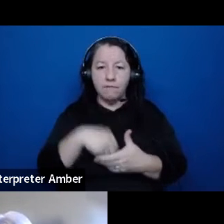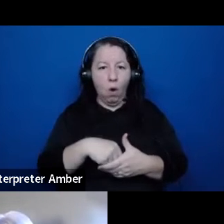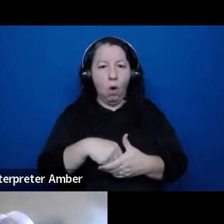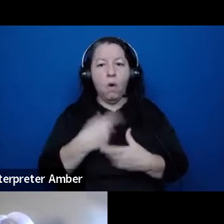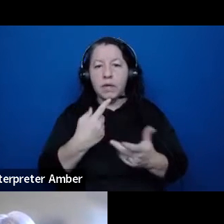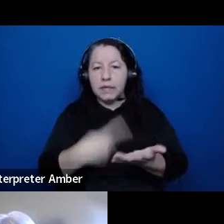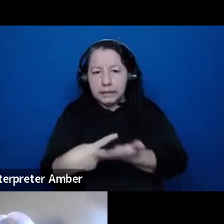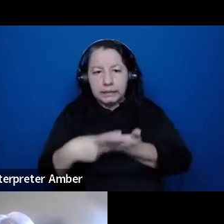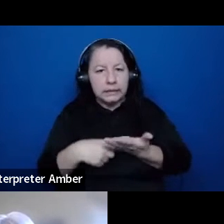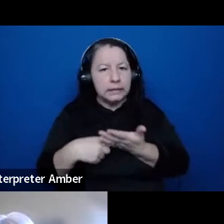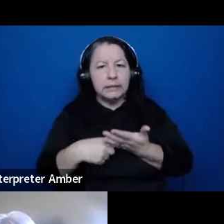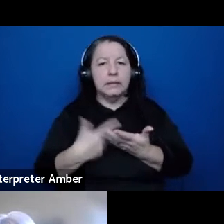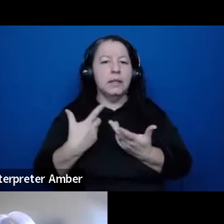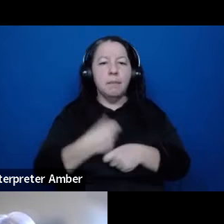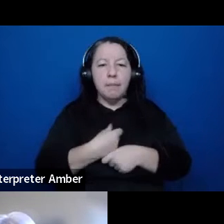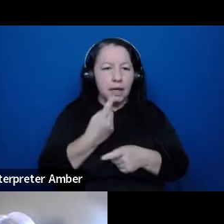the right,